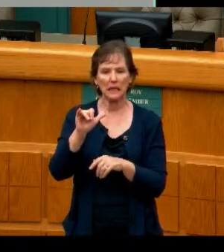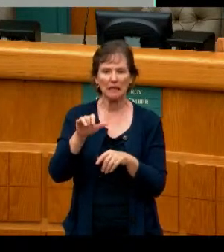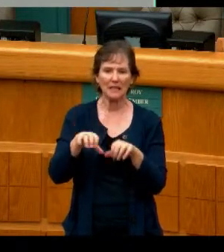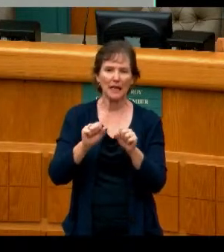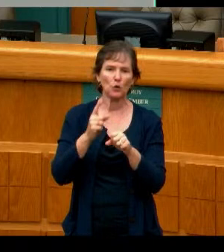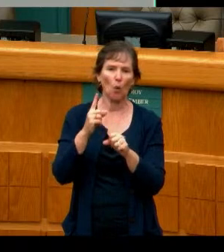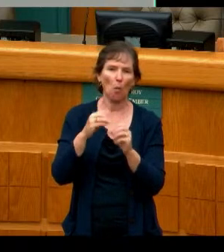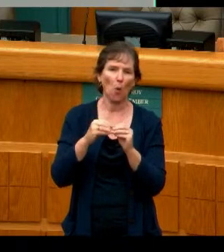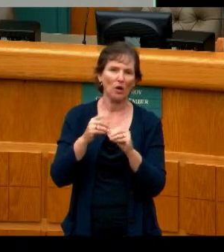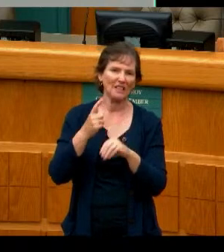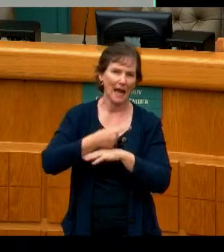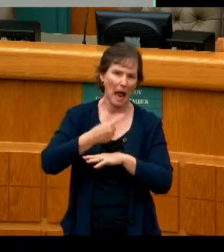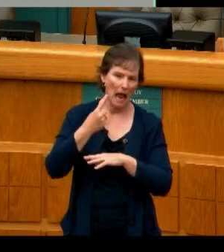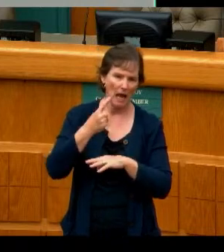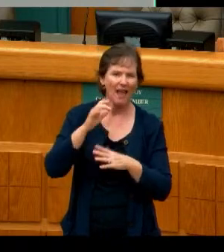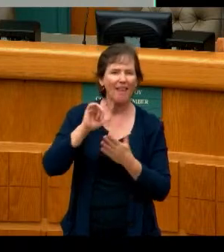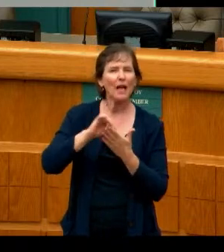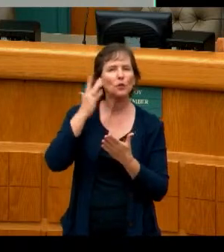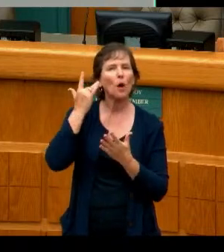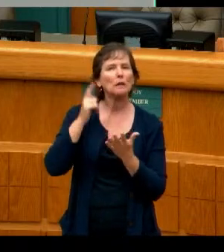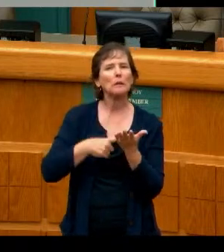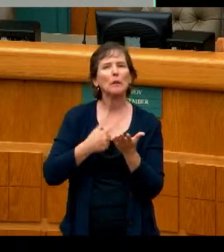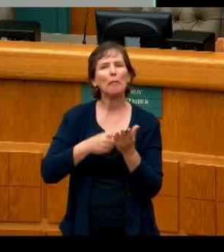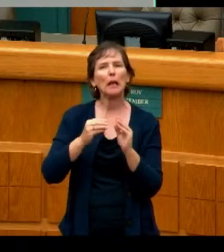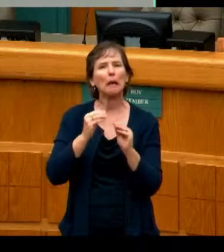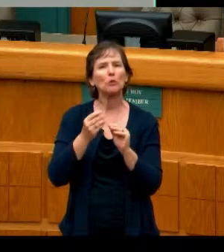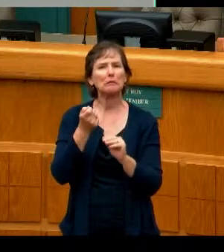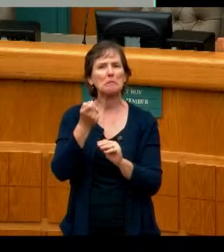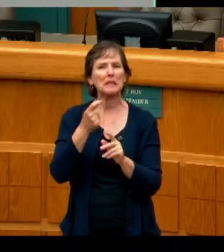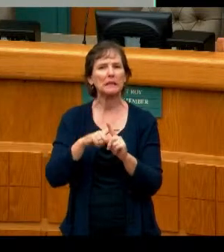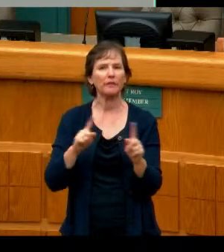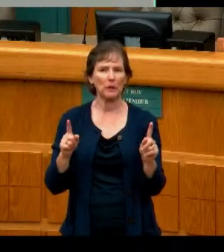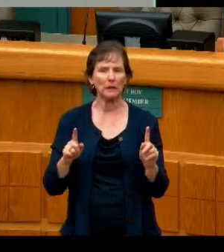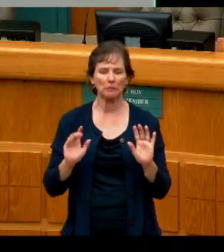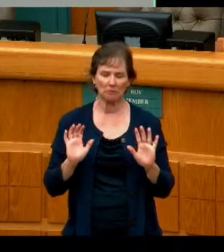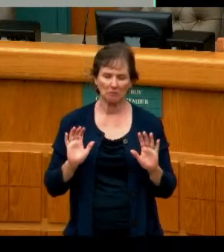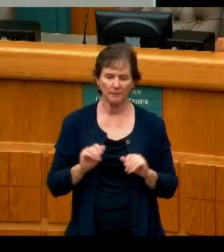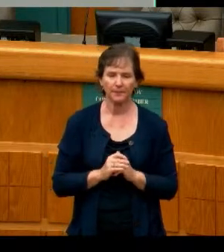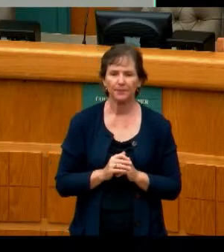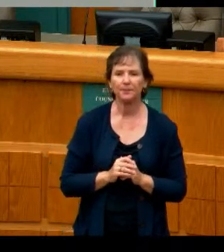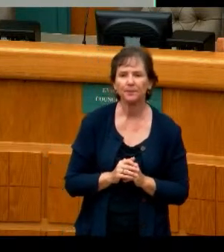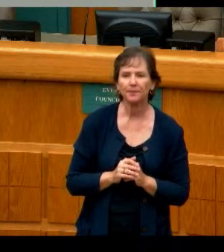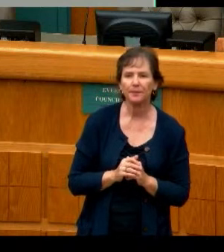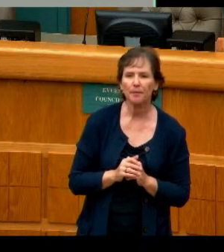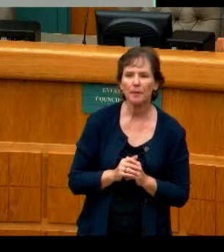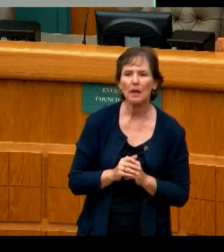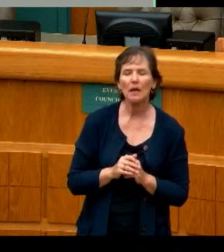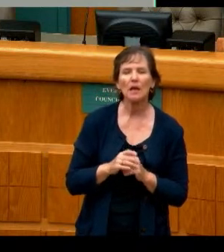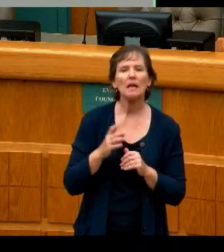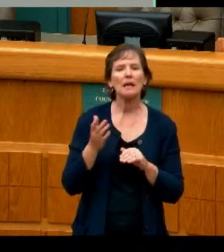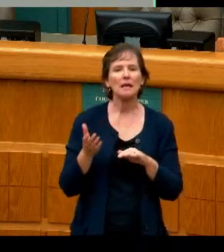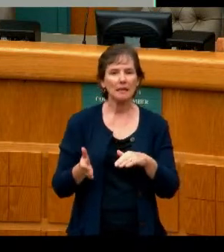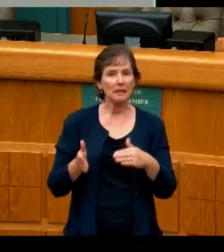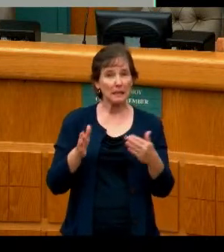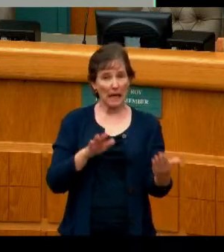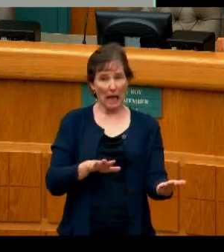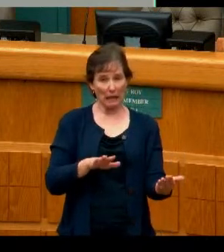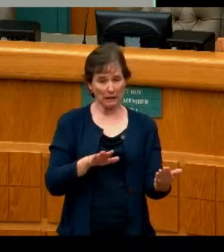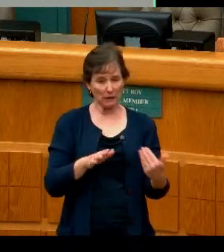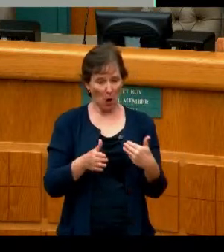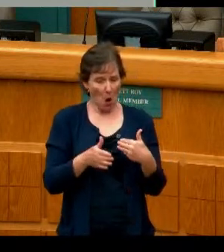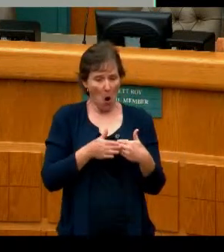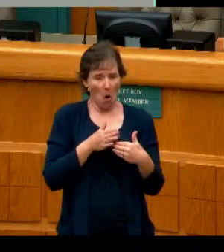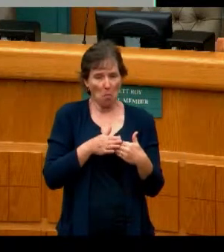newer. We don't get the Coastal Bend from every county data till a day later, so that might account for any discrepancies